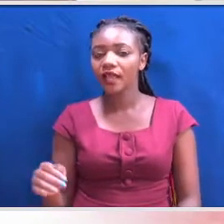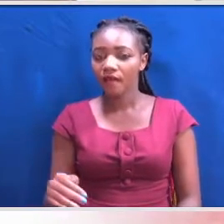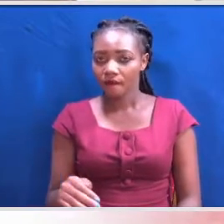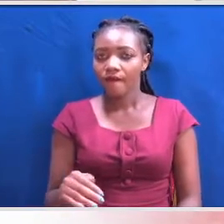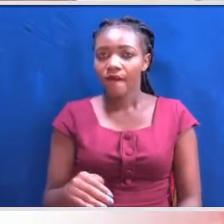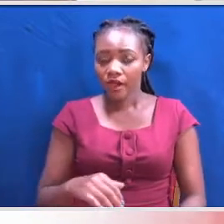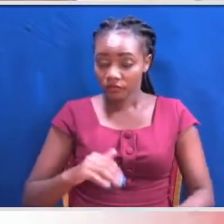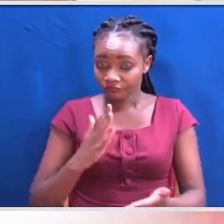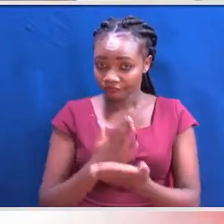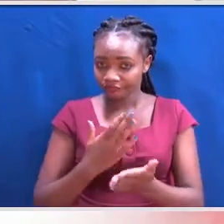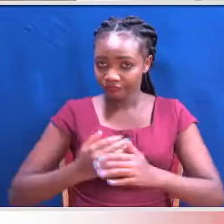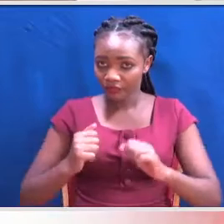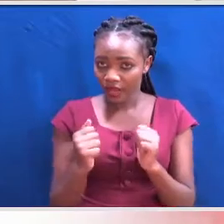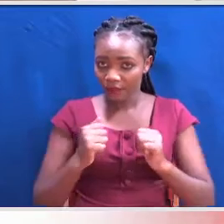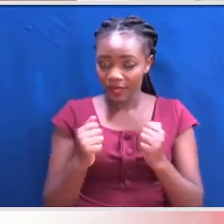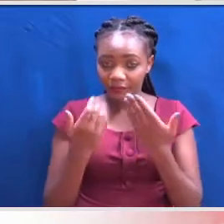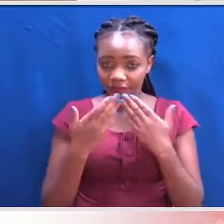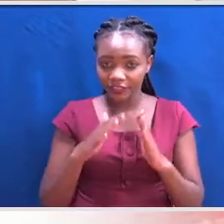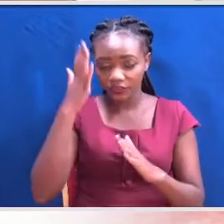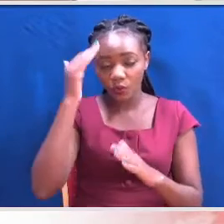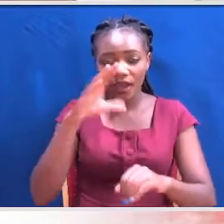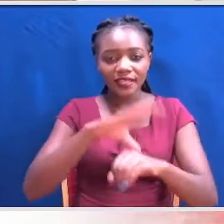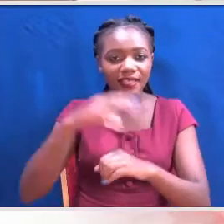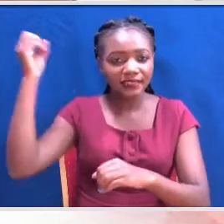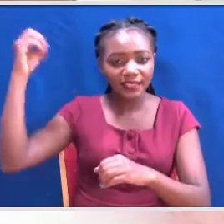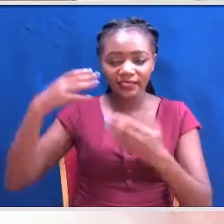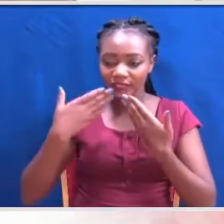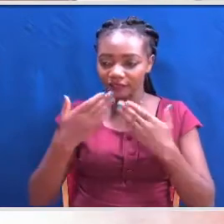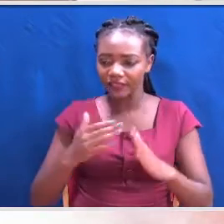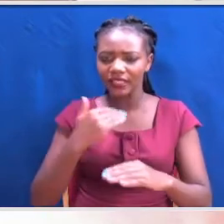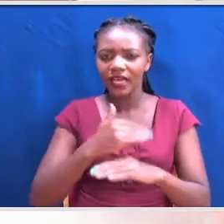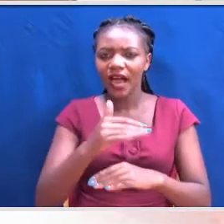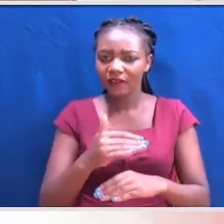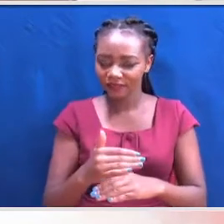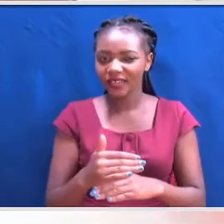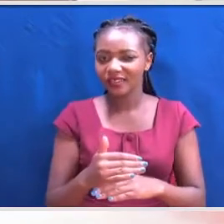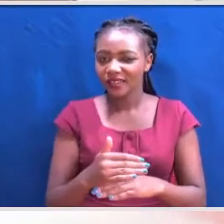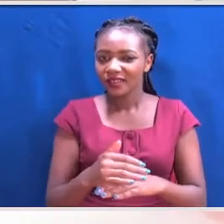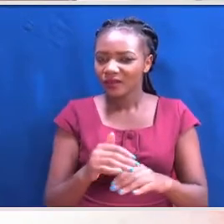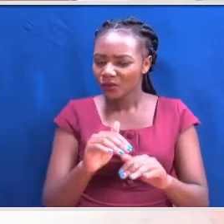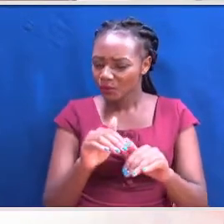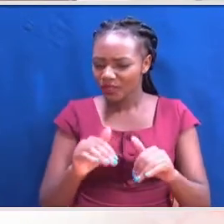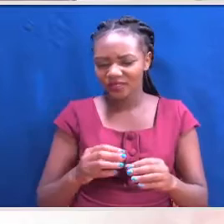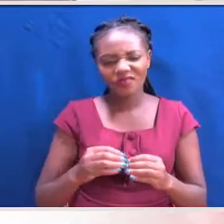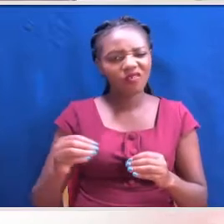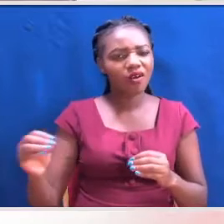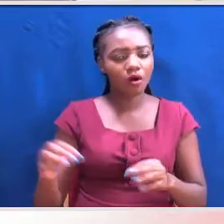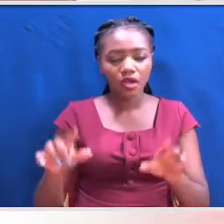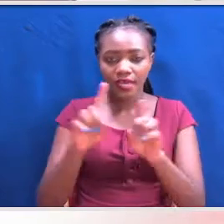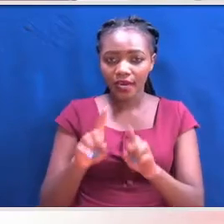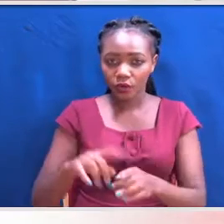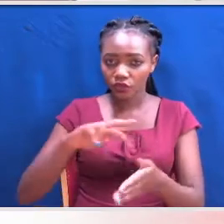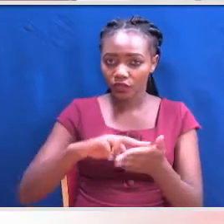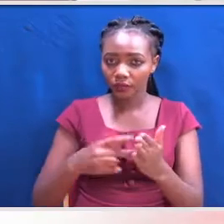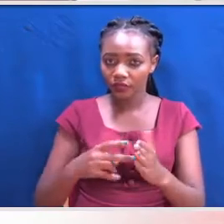their homes connected to power after living in darkness for as long as they can remember. The power connectivity project